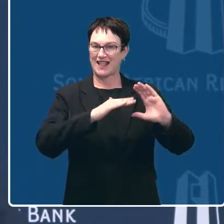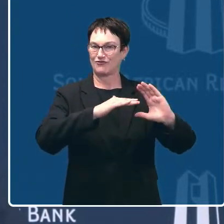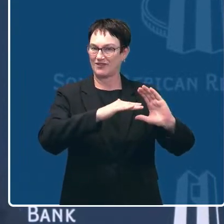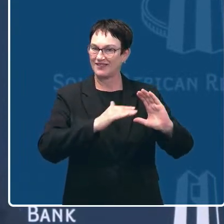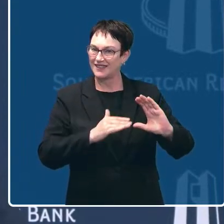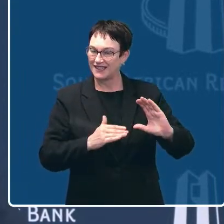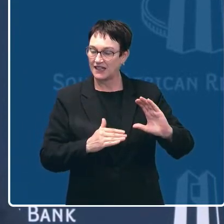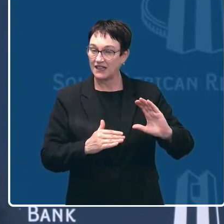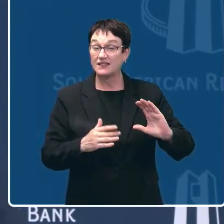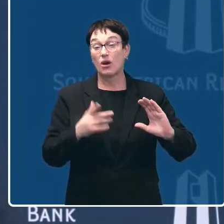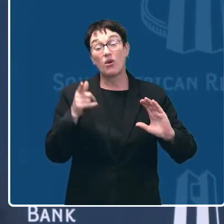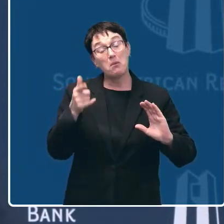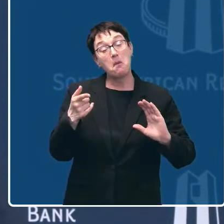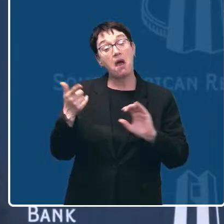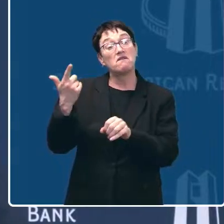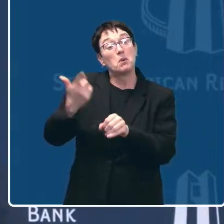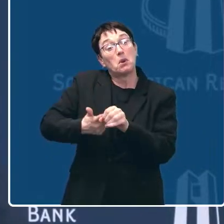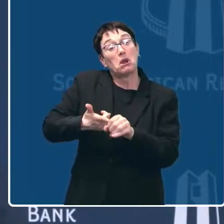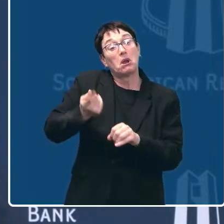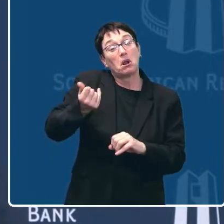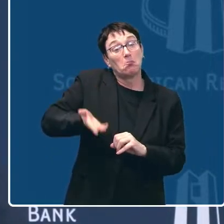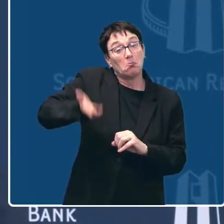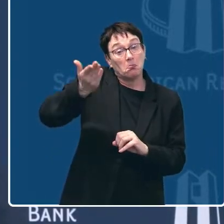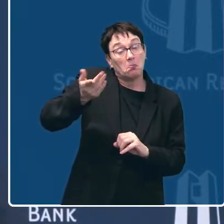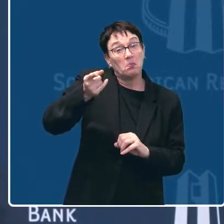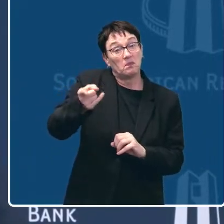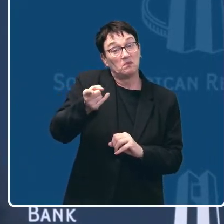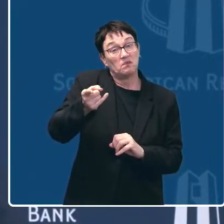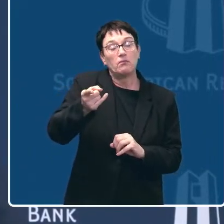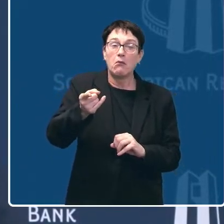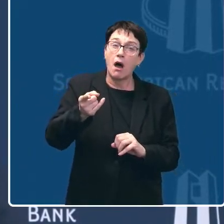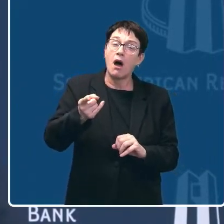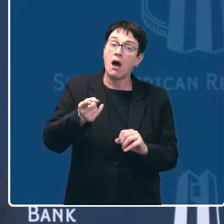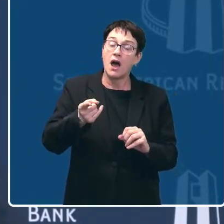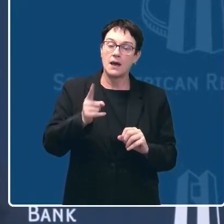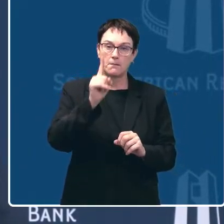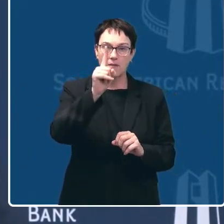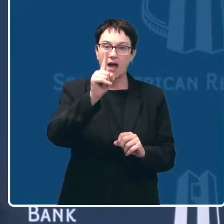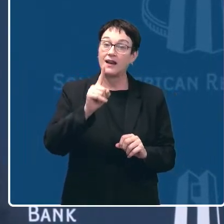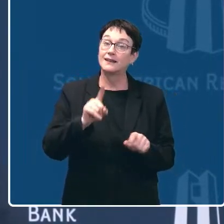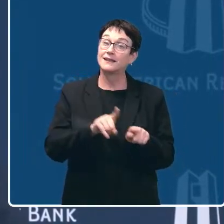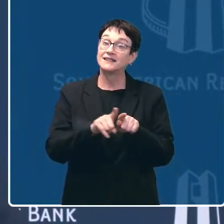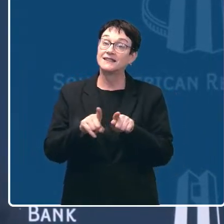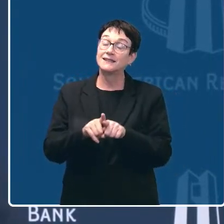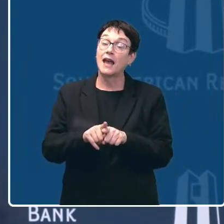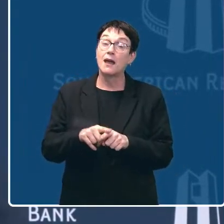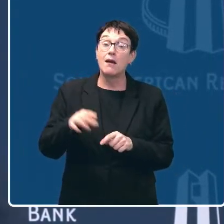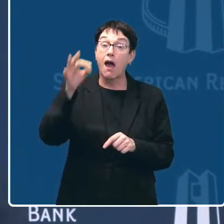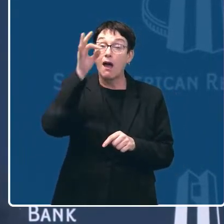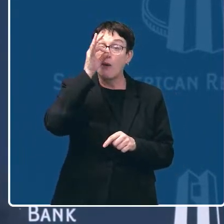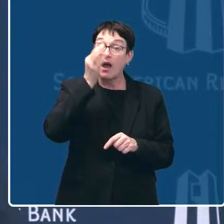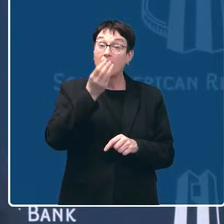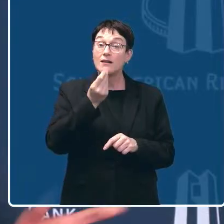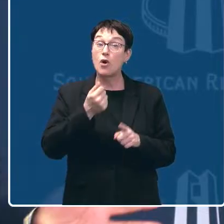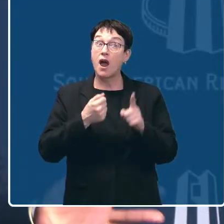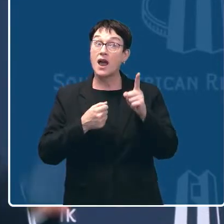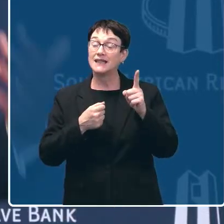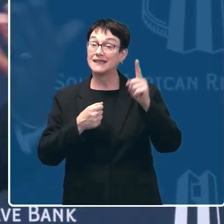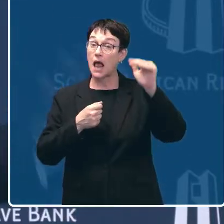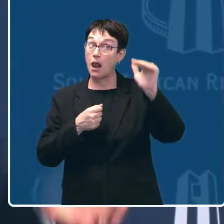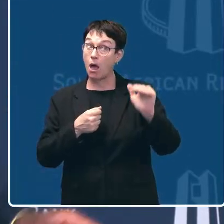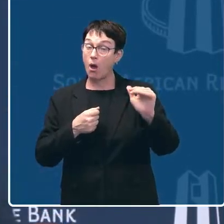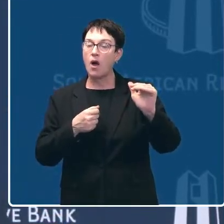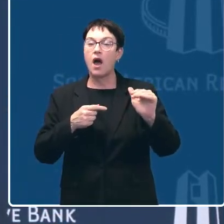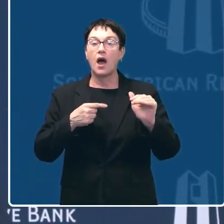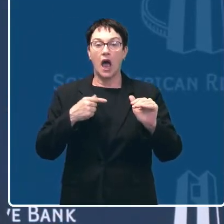had the fuel levy, but you also had a lower oil price and a stronger exchange rate, which basically